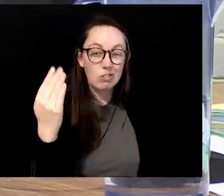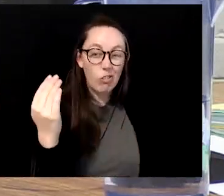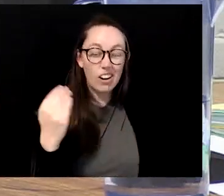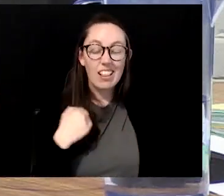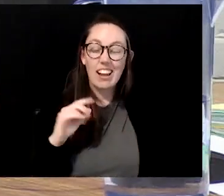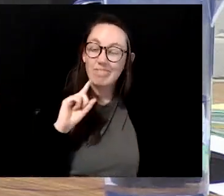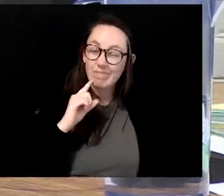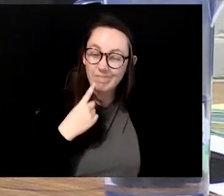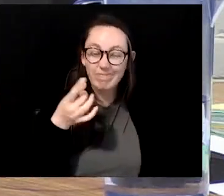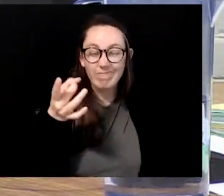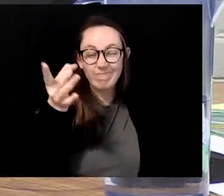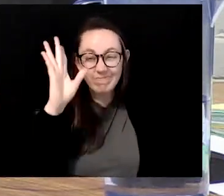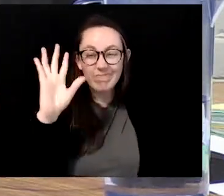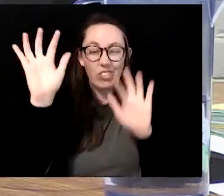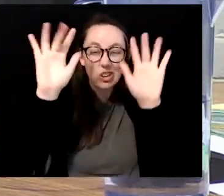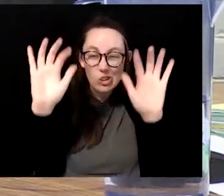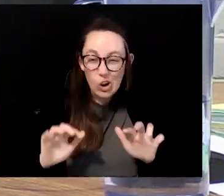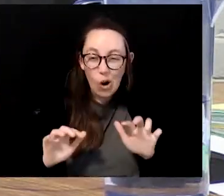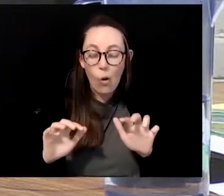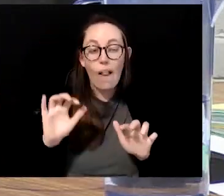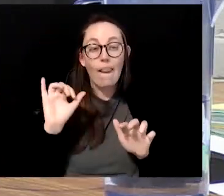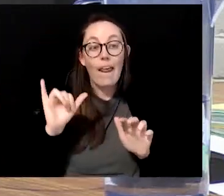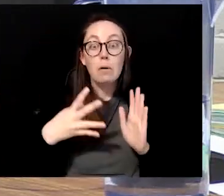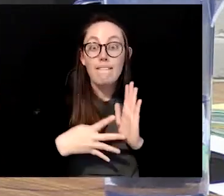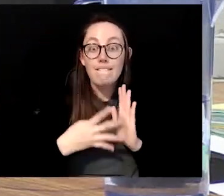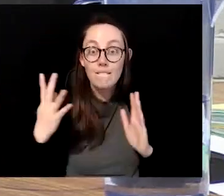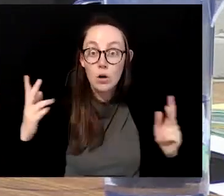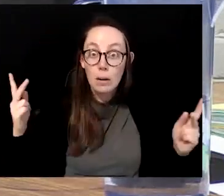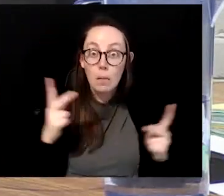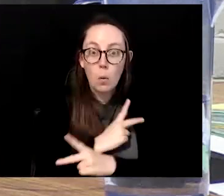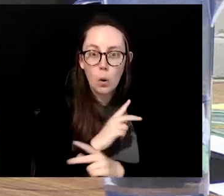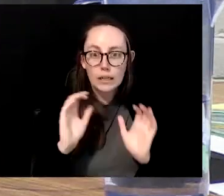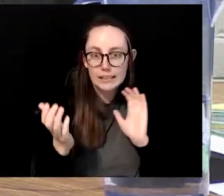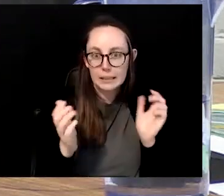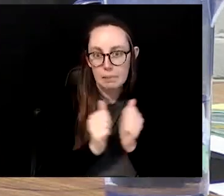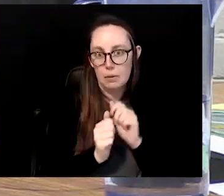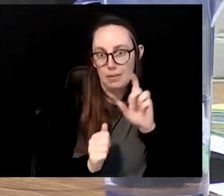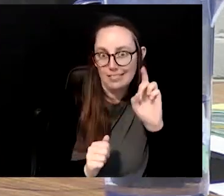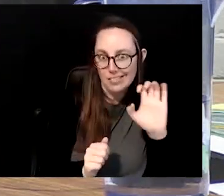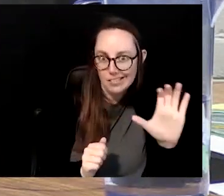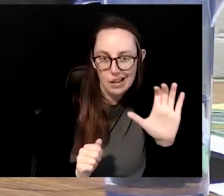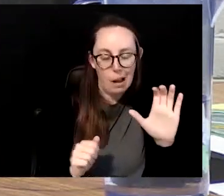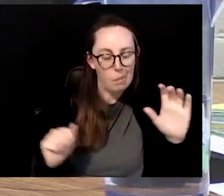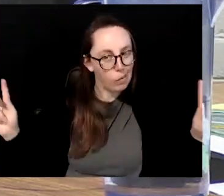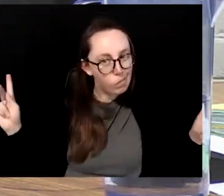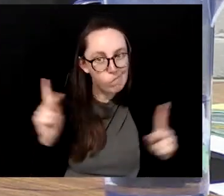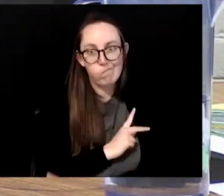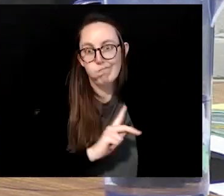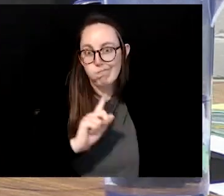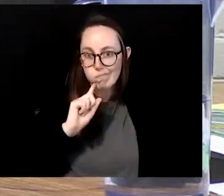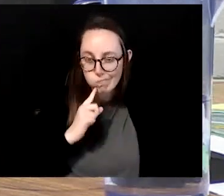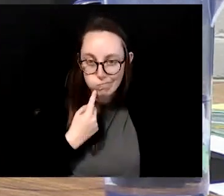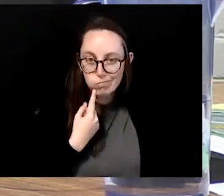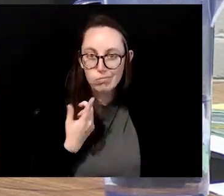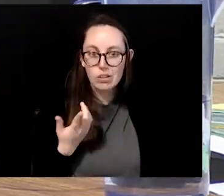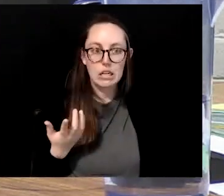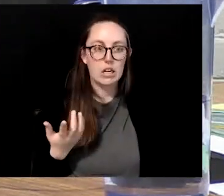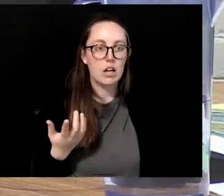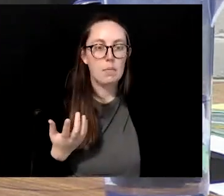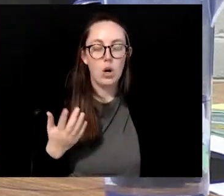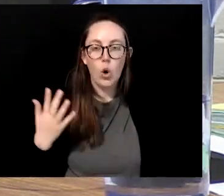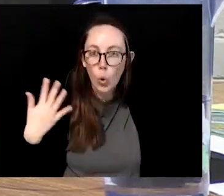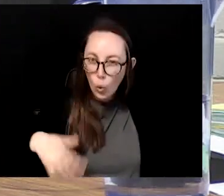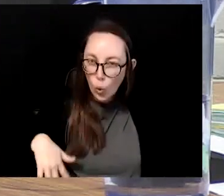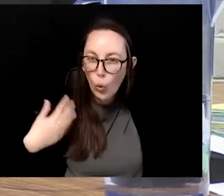uh about four times the size of the one in December and in terms of the work that it